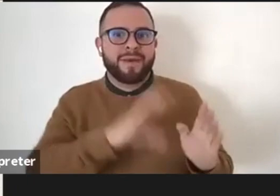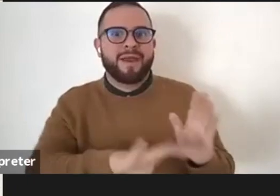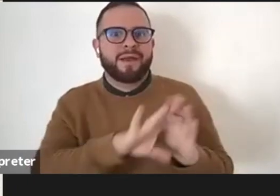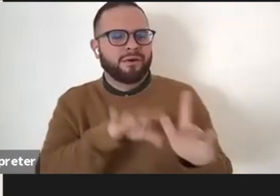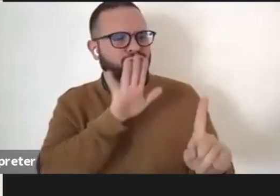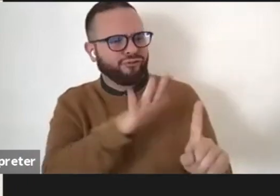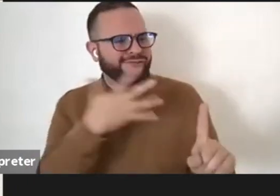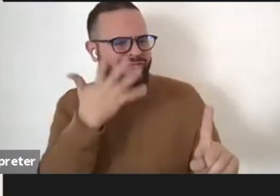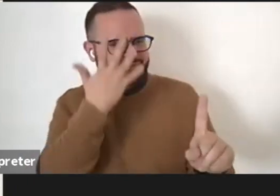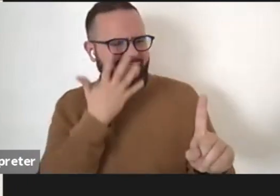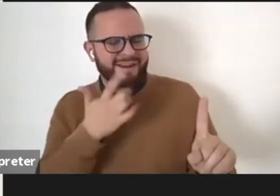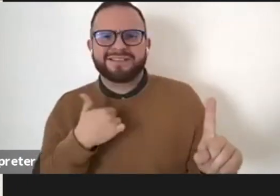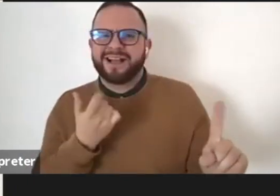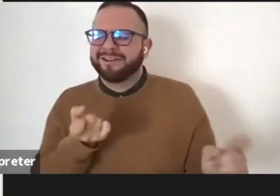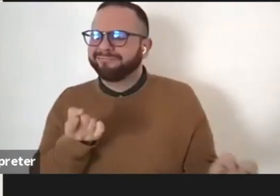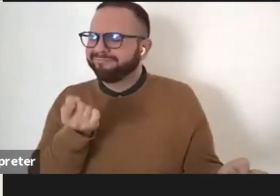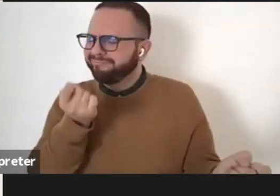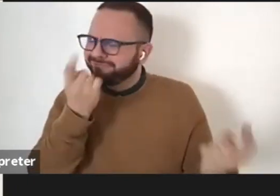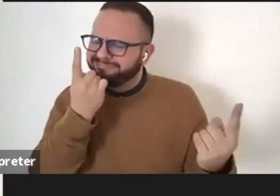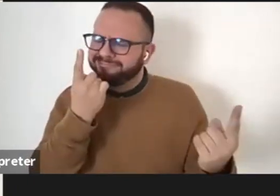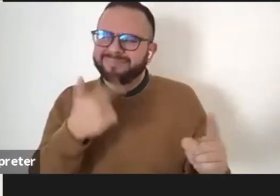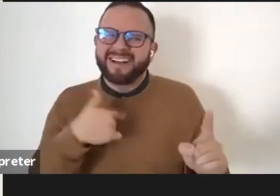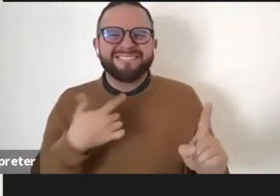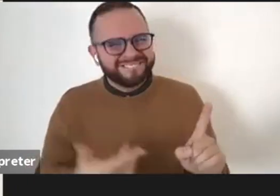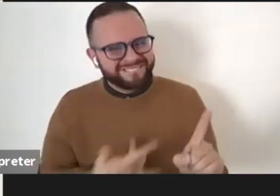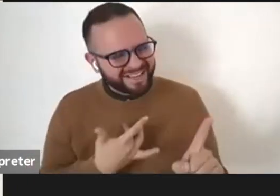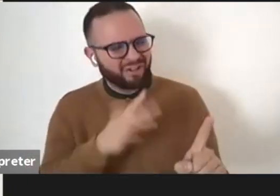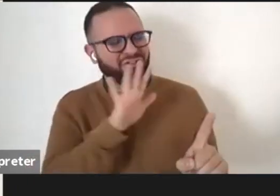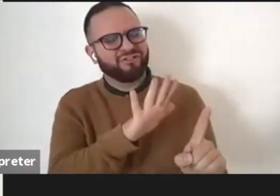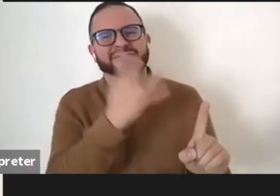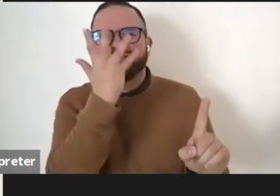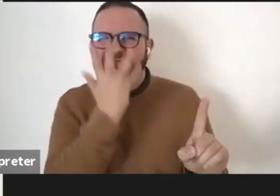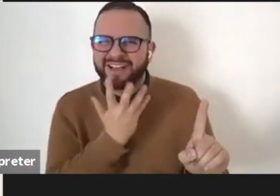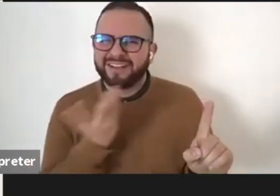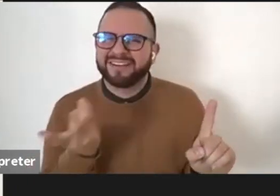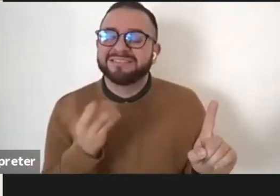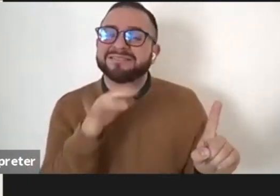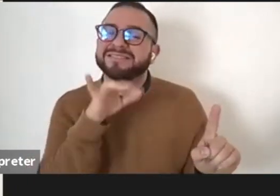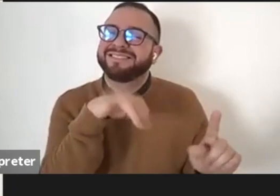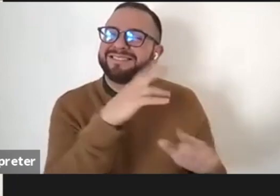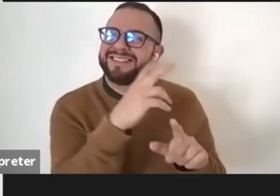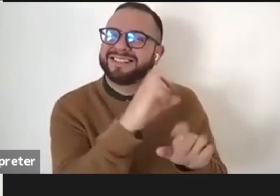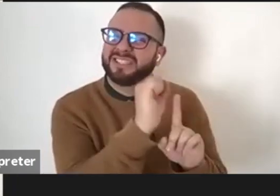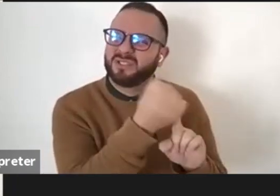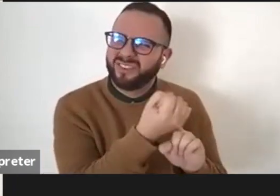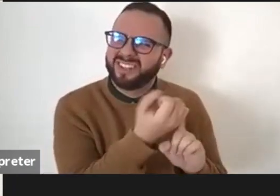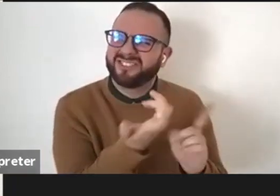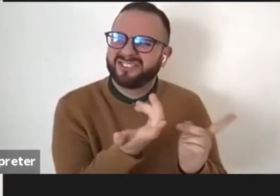that sadness, and the kind of situation where she's stuck in a little bit